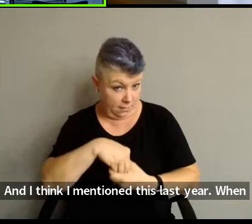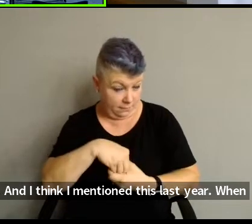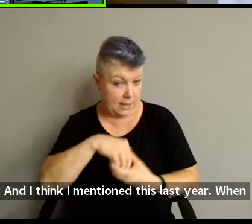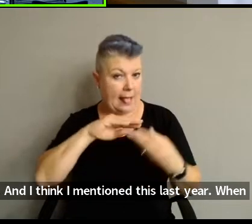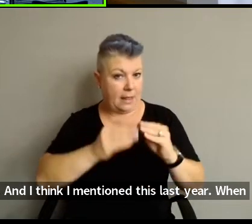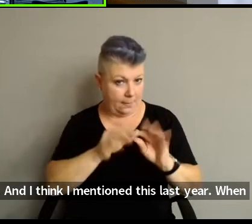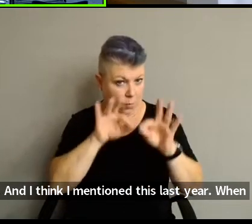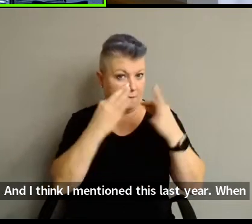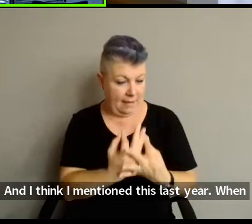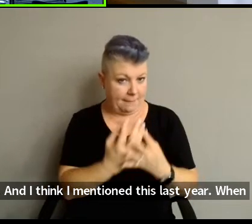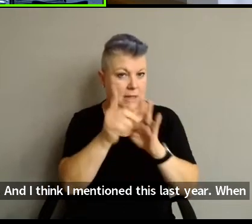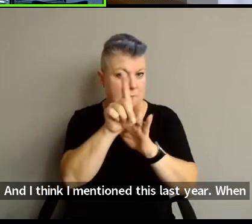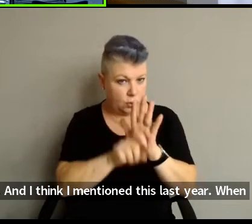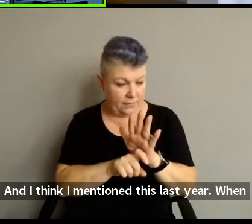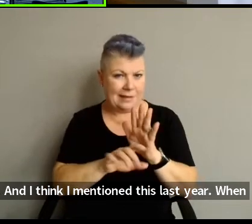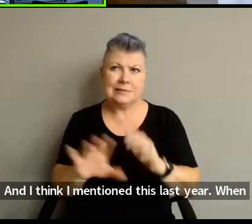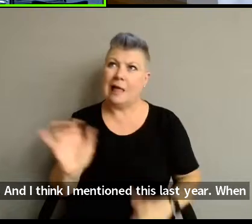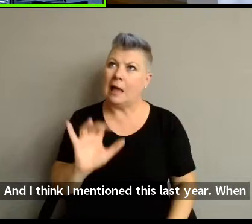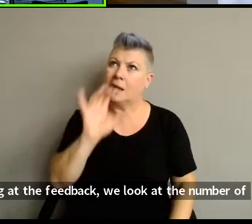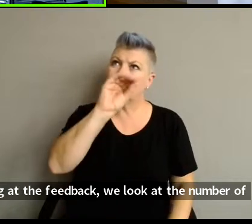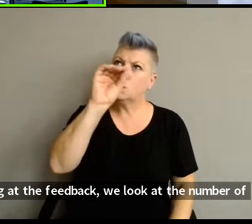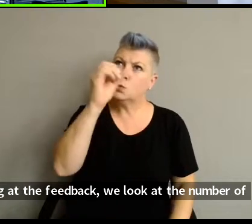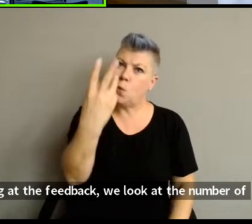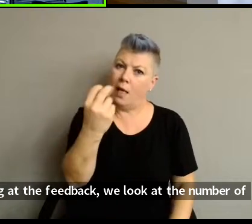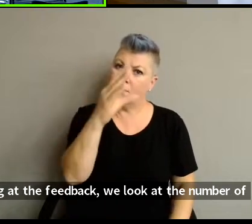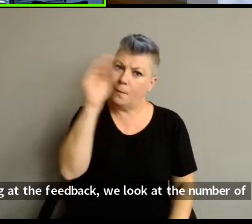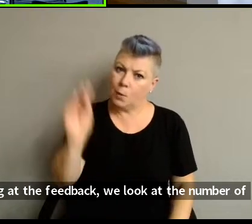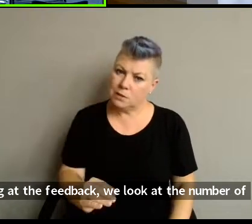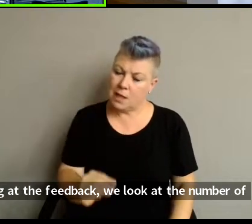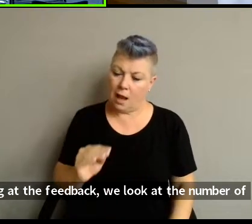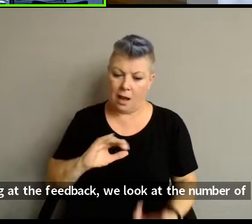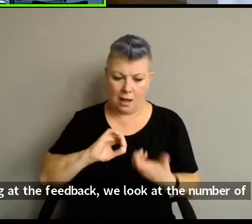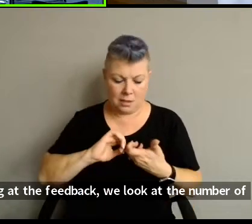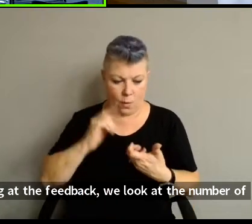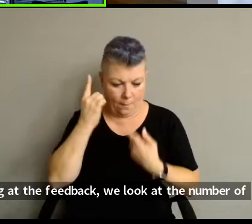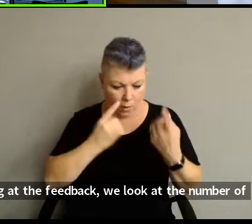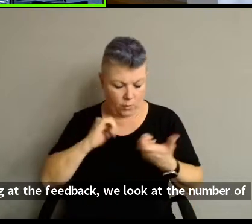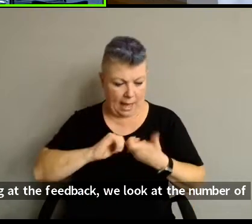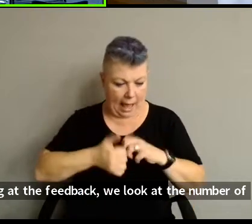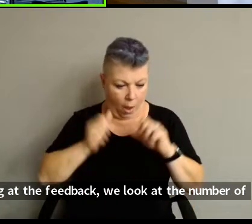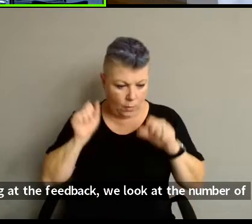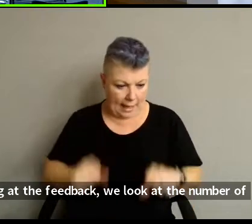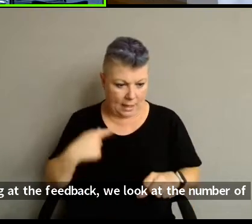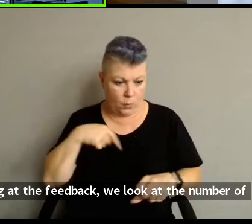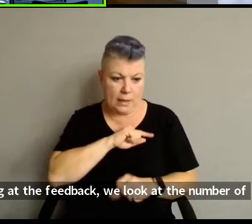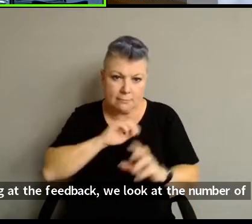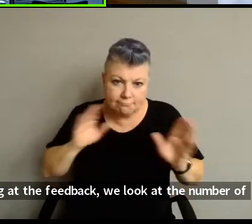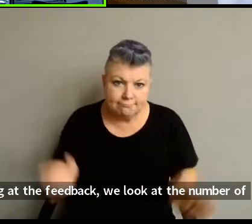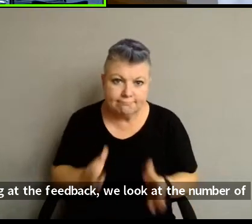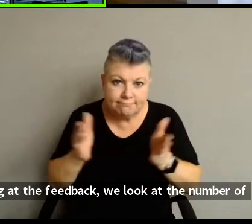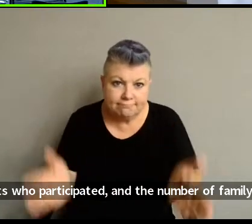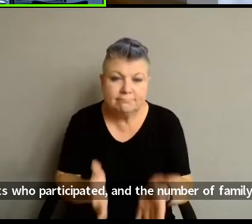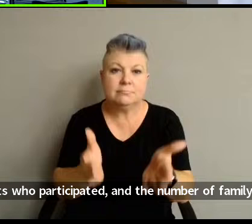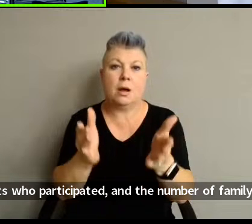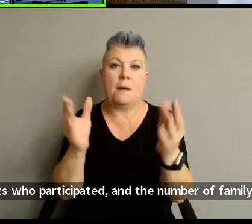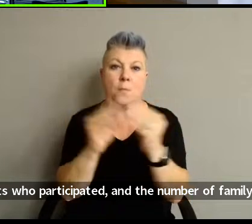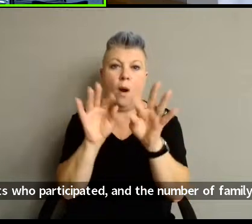family surveys, it's like 12%. It's just like, what can we do to get more family